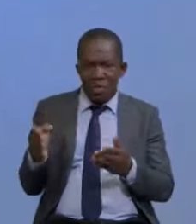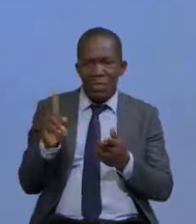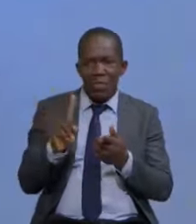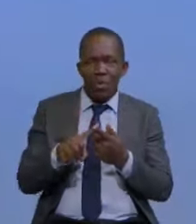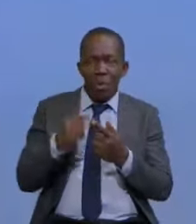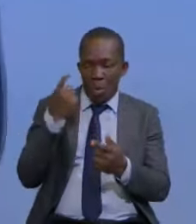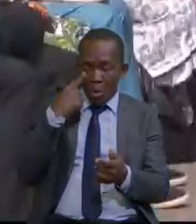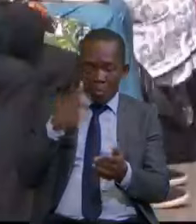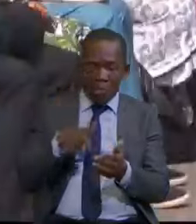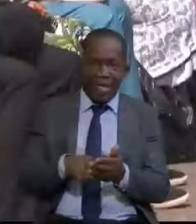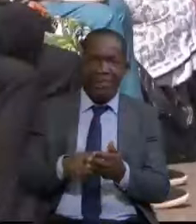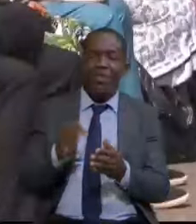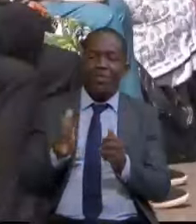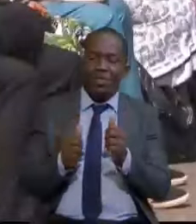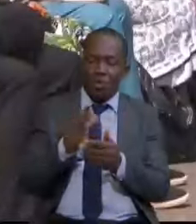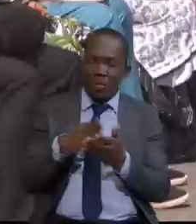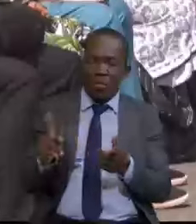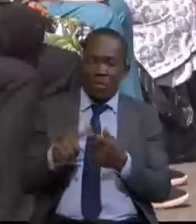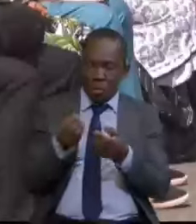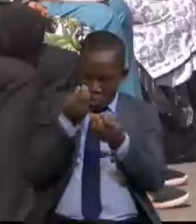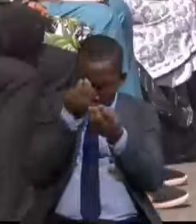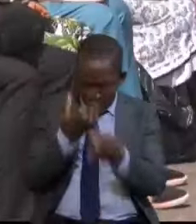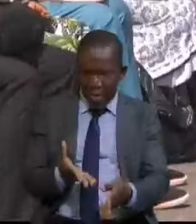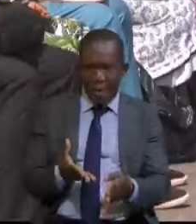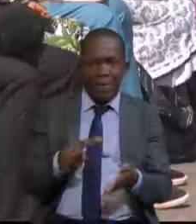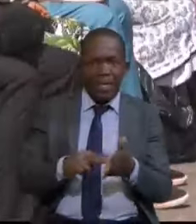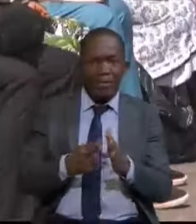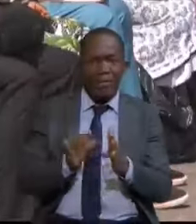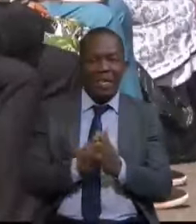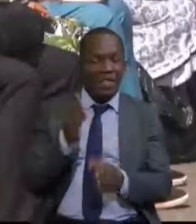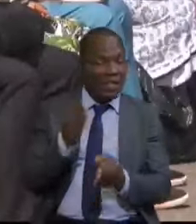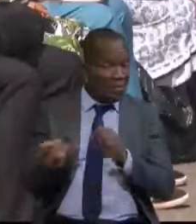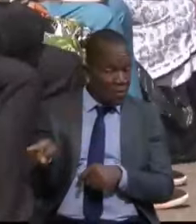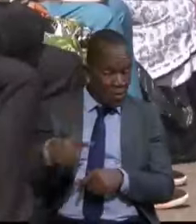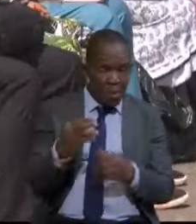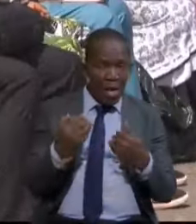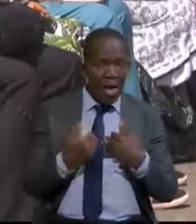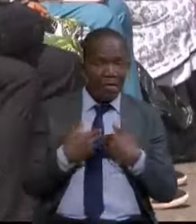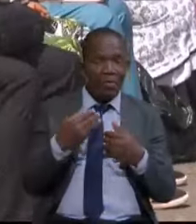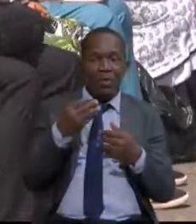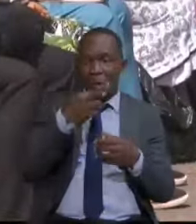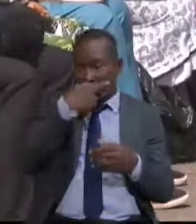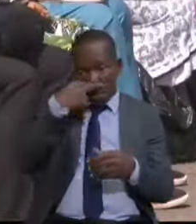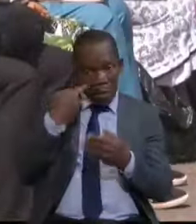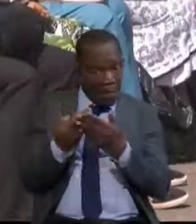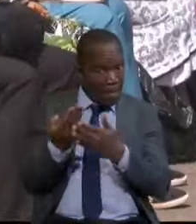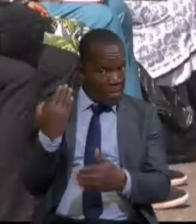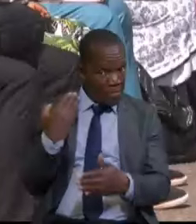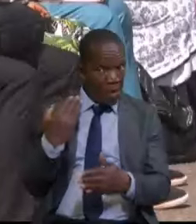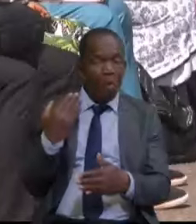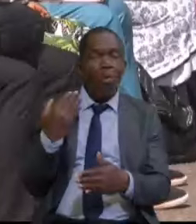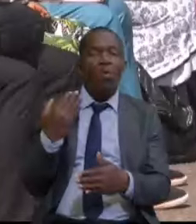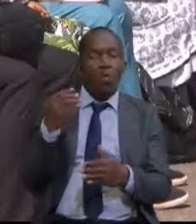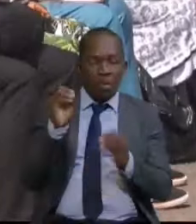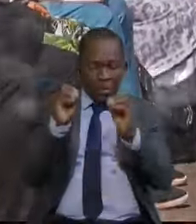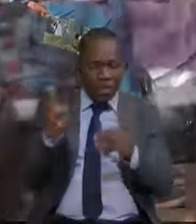stolen, it says we should teach you something to observe. What's that? Restitution. You cannot